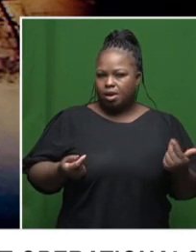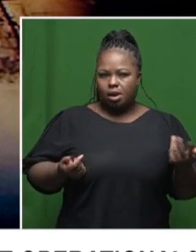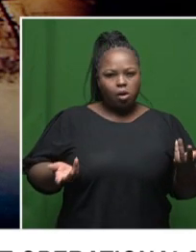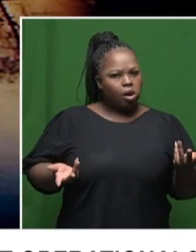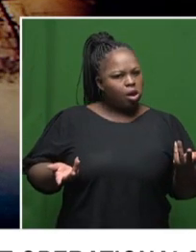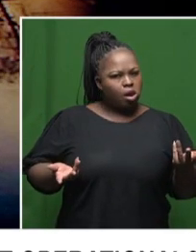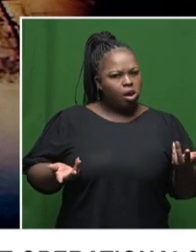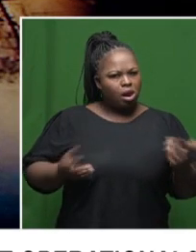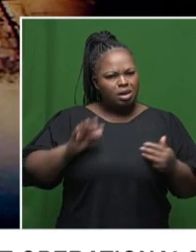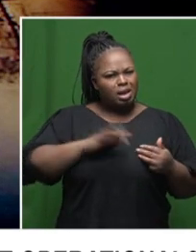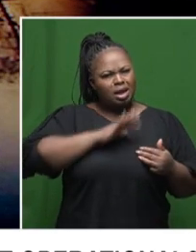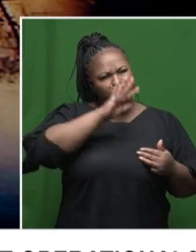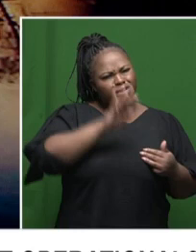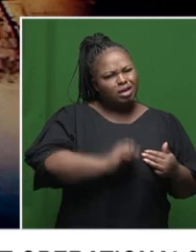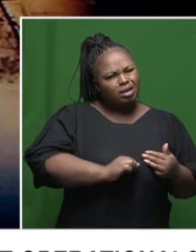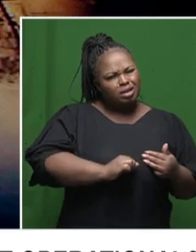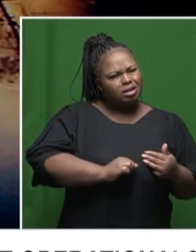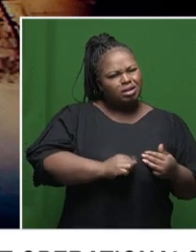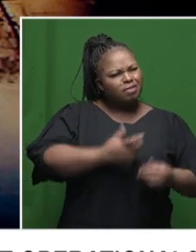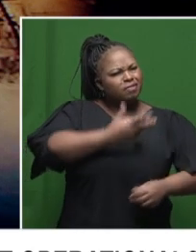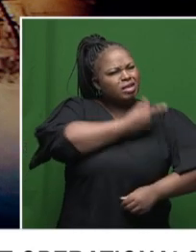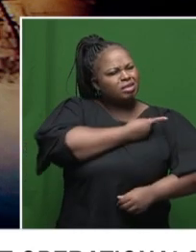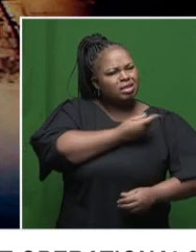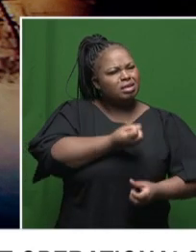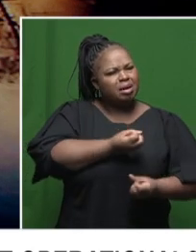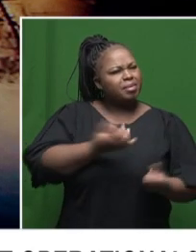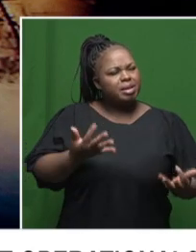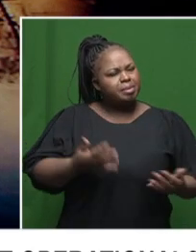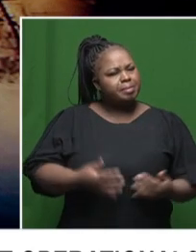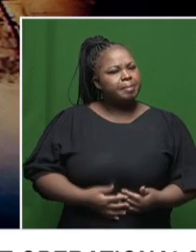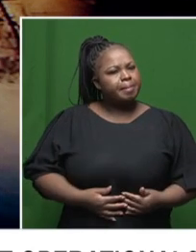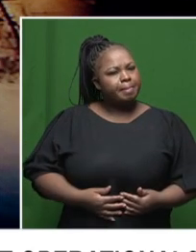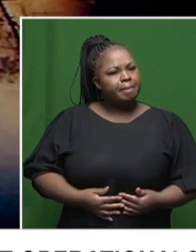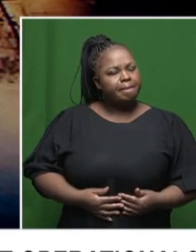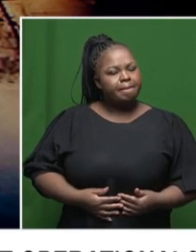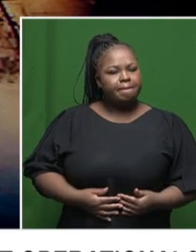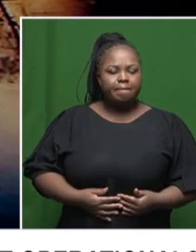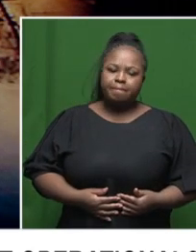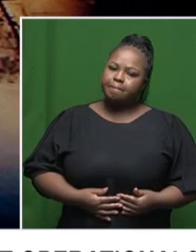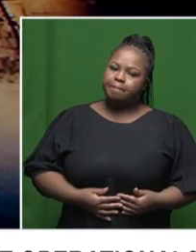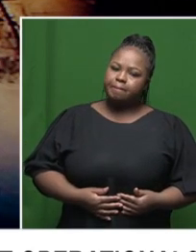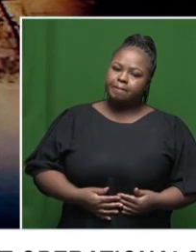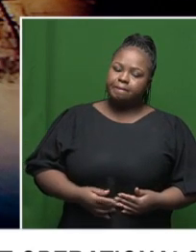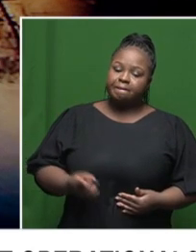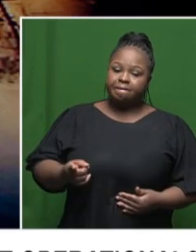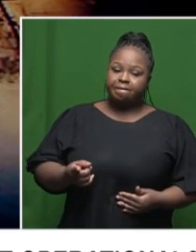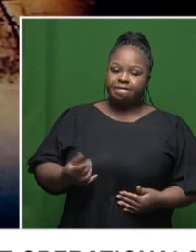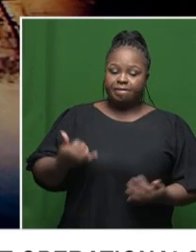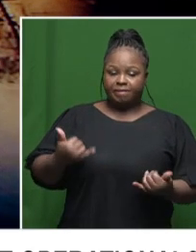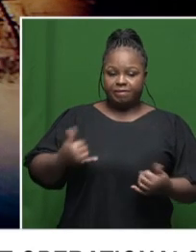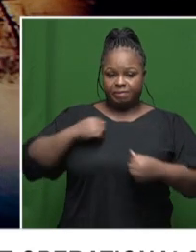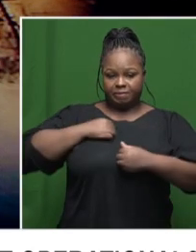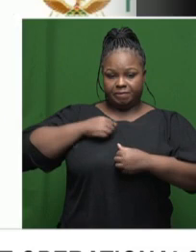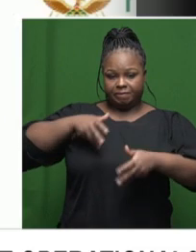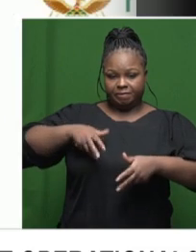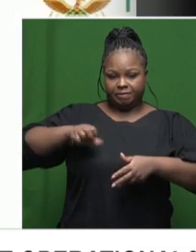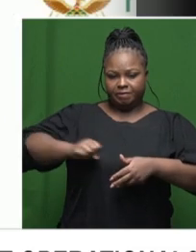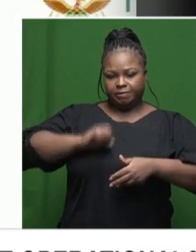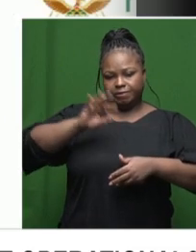how much of the African continent is actually vaccinated? And let me start with the country. We've vaccinated